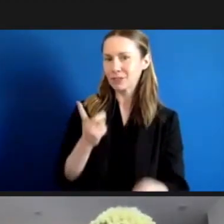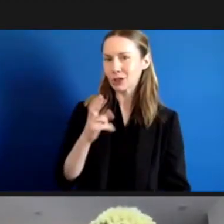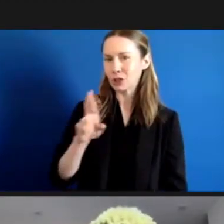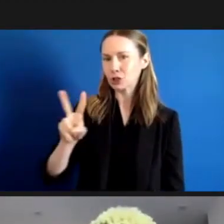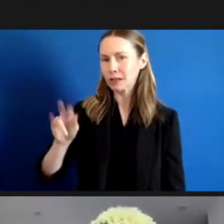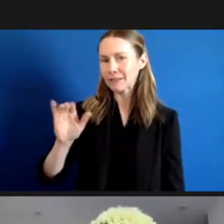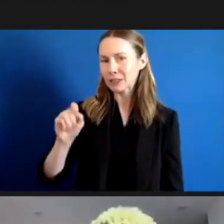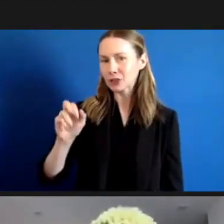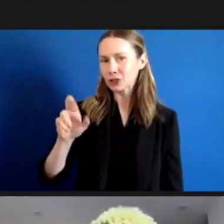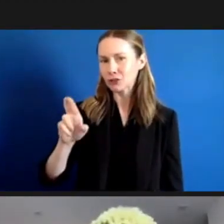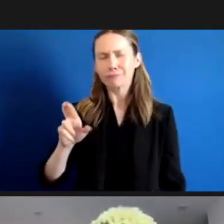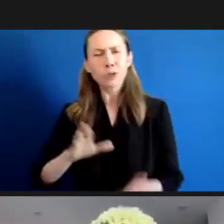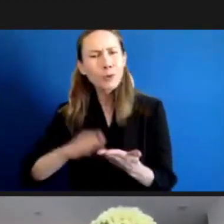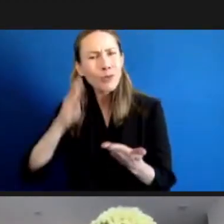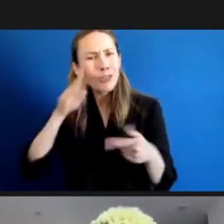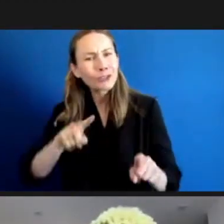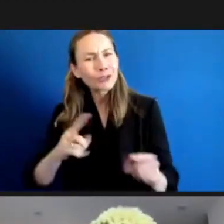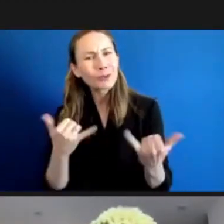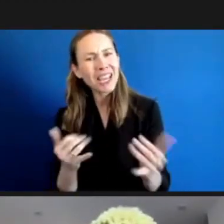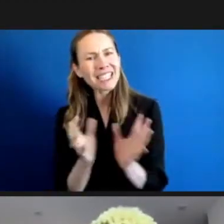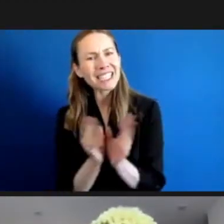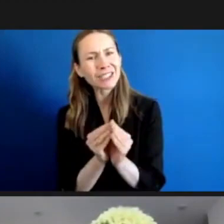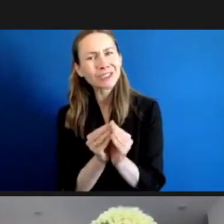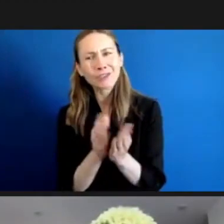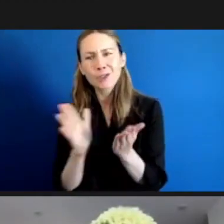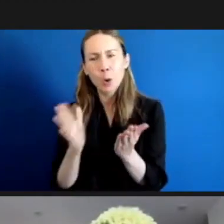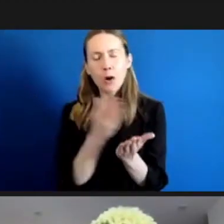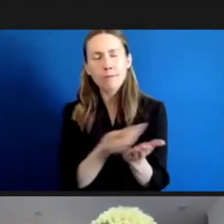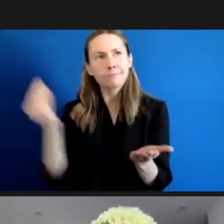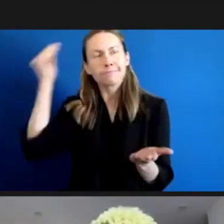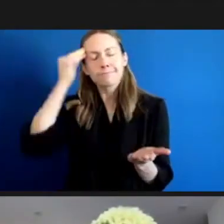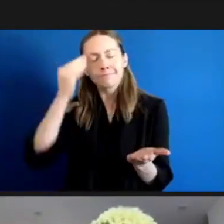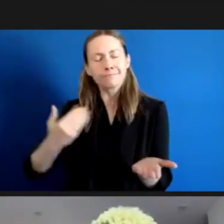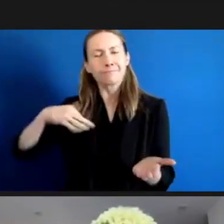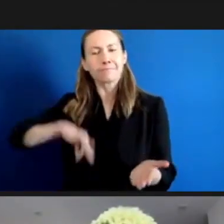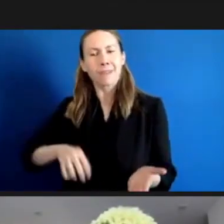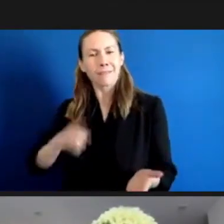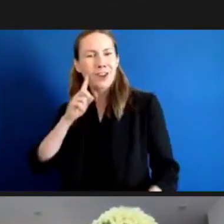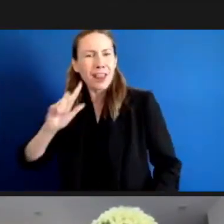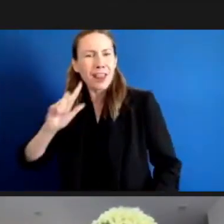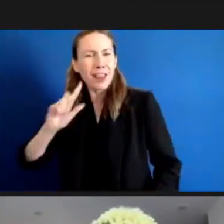What did you learn from today, and what were your big take-home points?